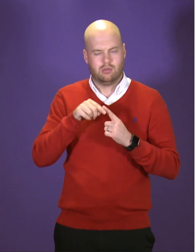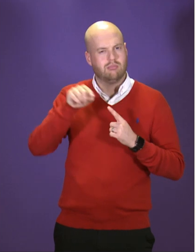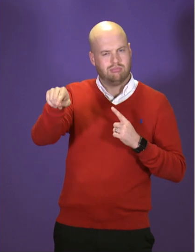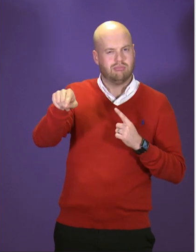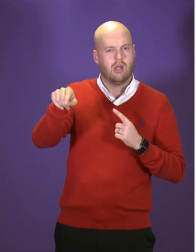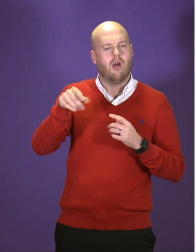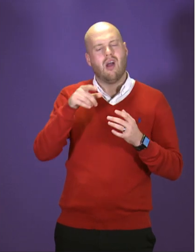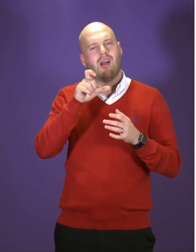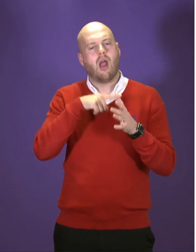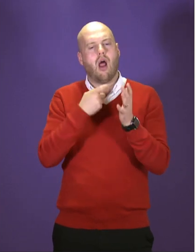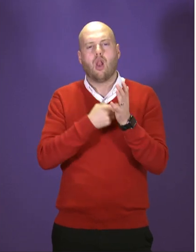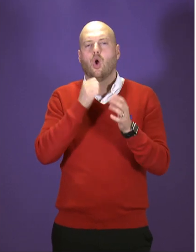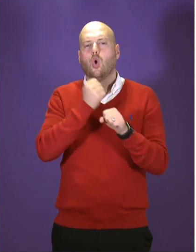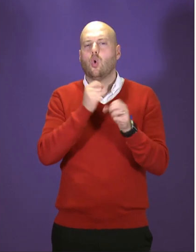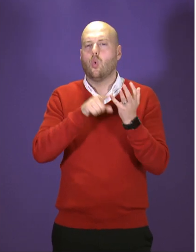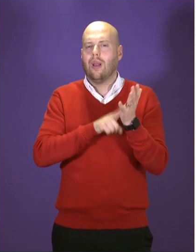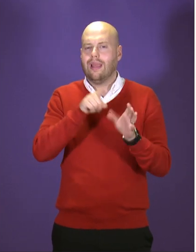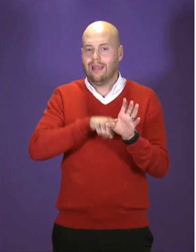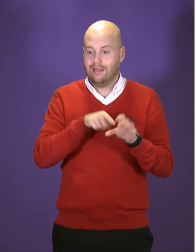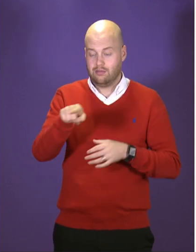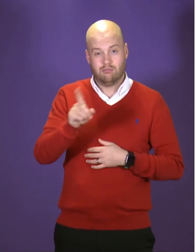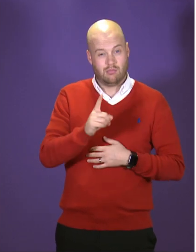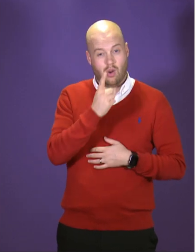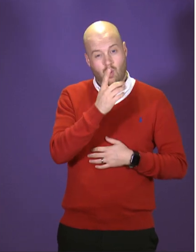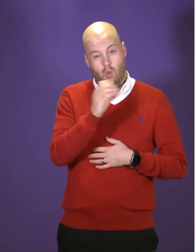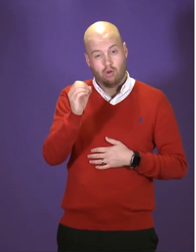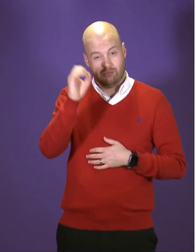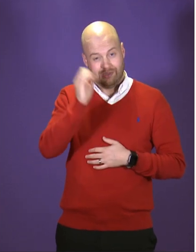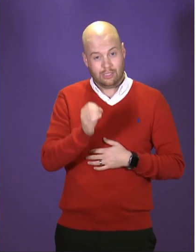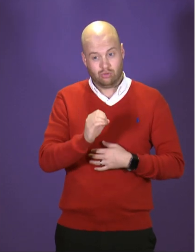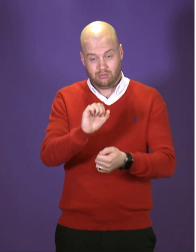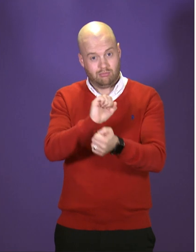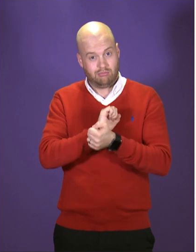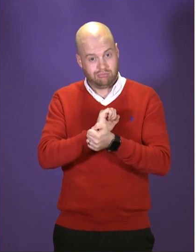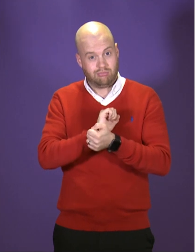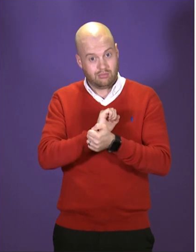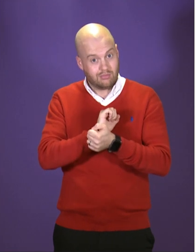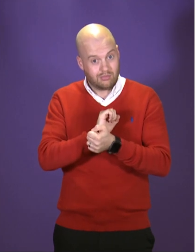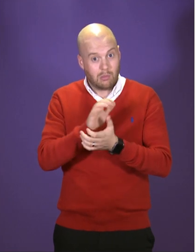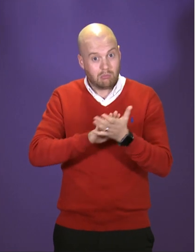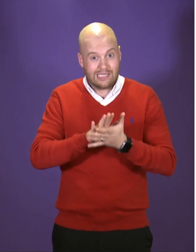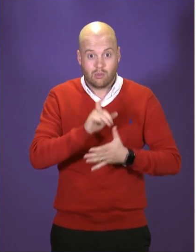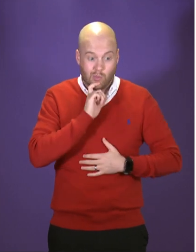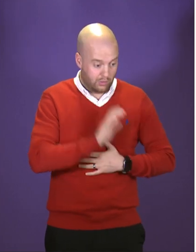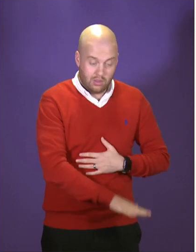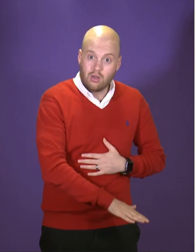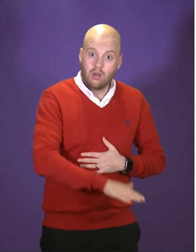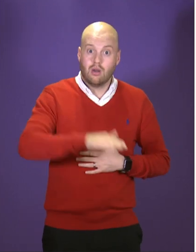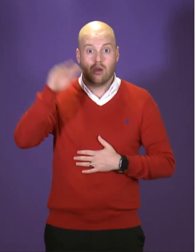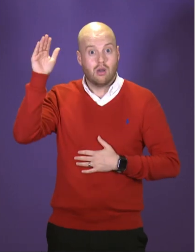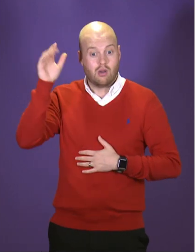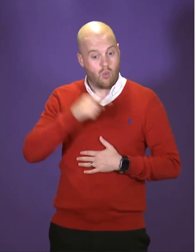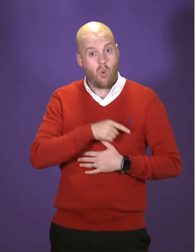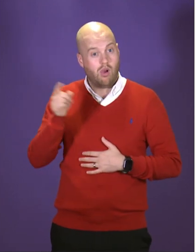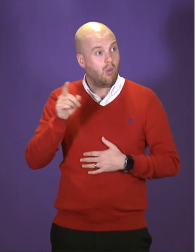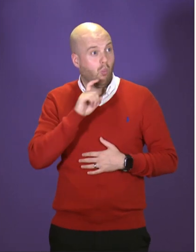had 100% incarceration rate. That means from cradle to grave, everybody had been to prison. So all